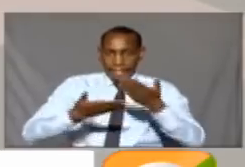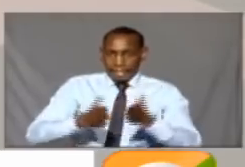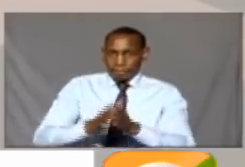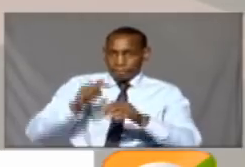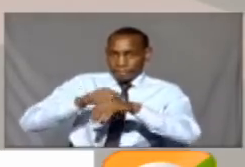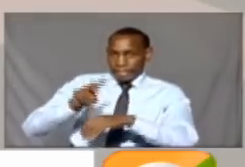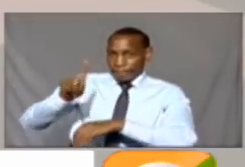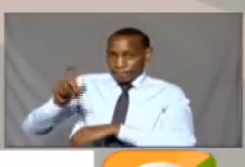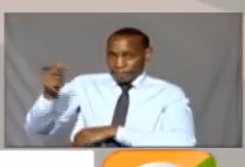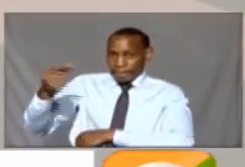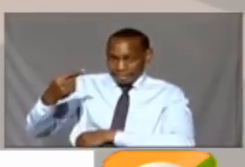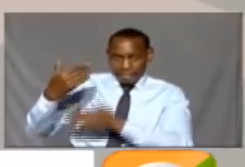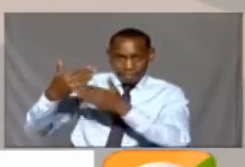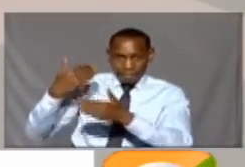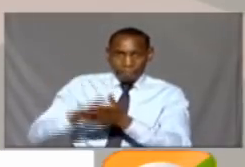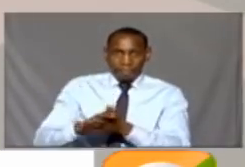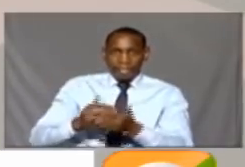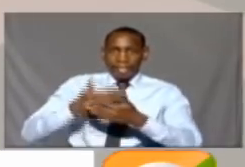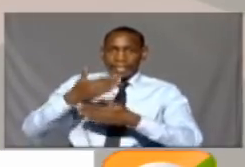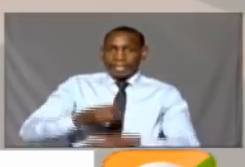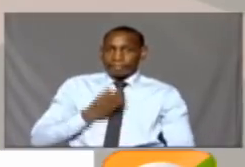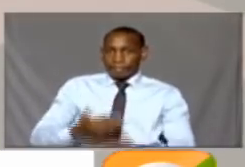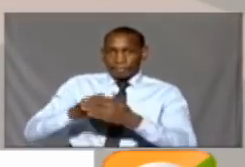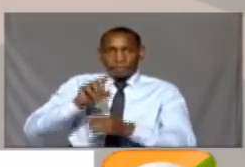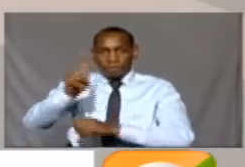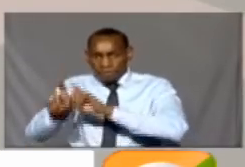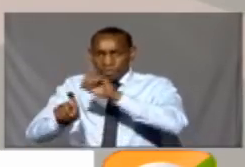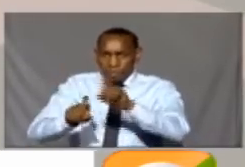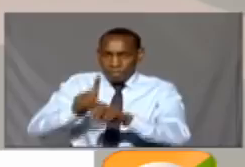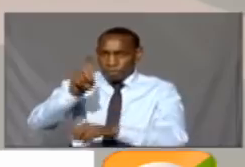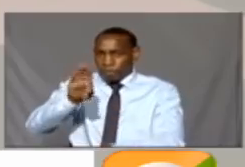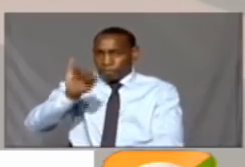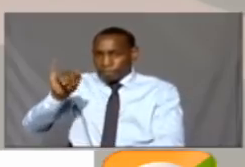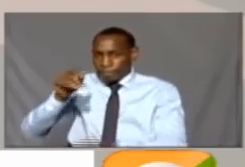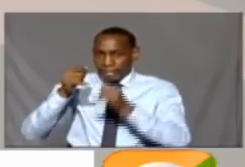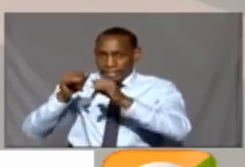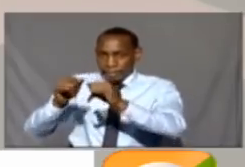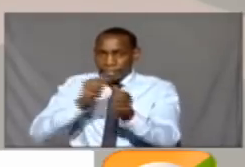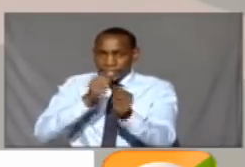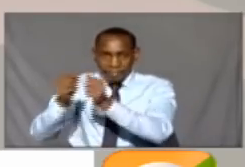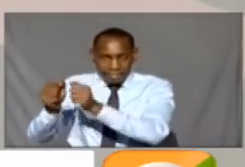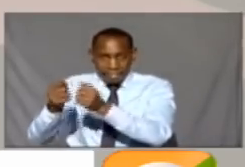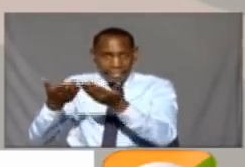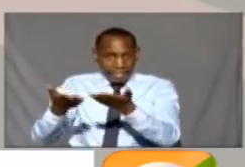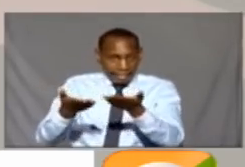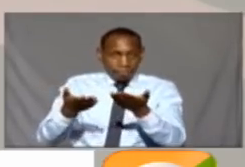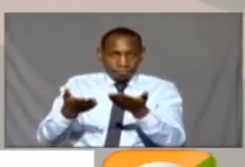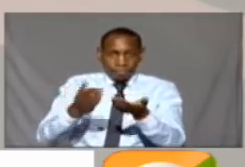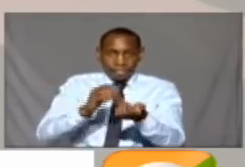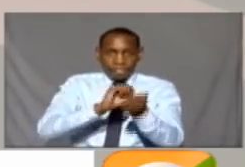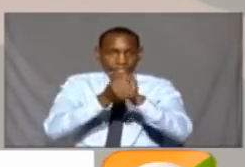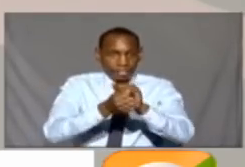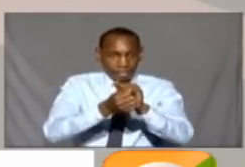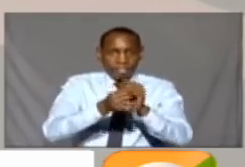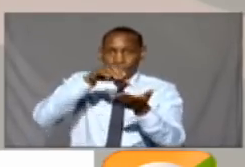space of 1 month, my next guest has gone from questioning the Building Bridges Initiative's implementation strategy to seemingly embracing it